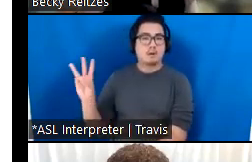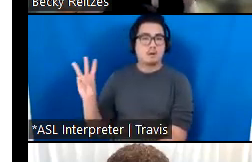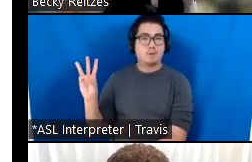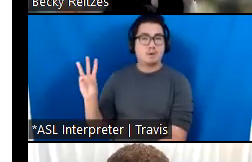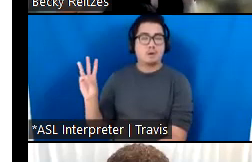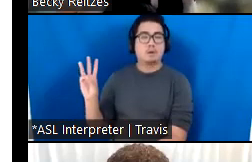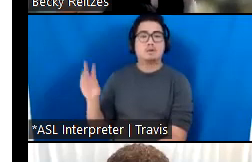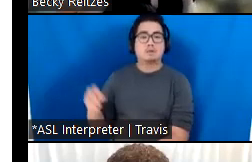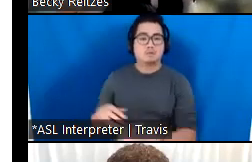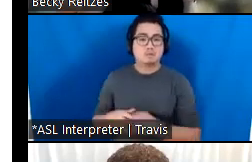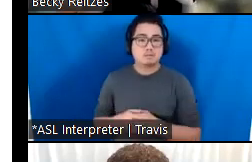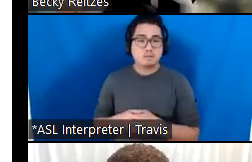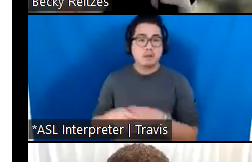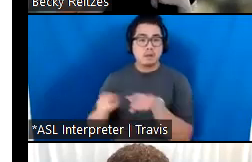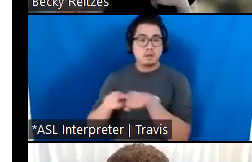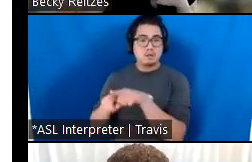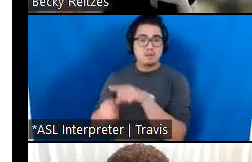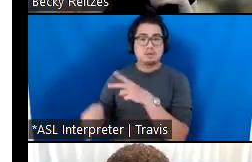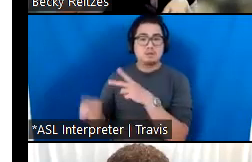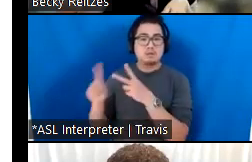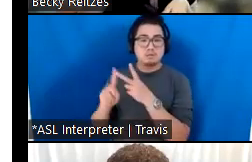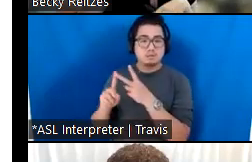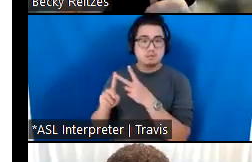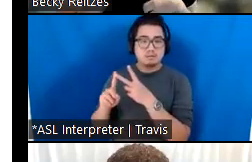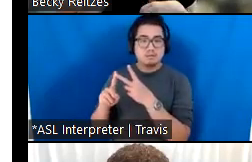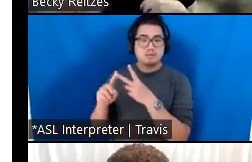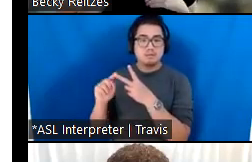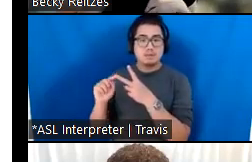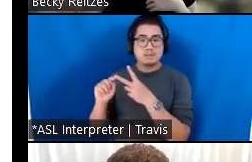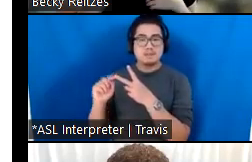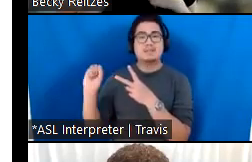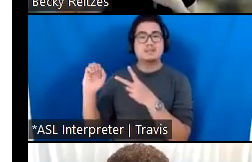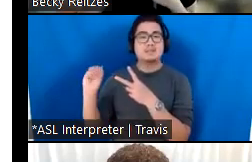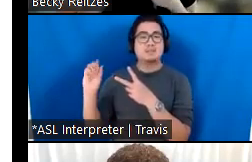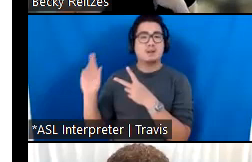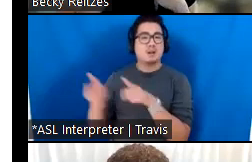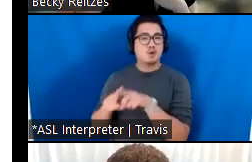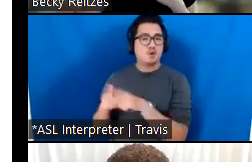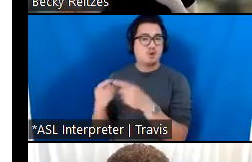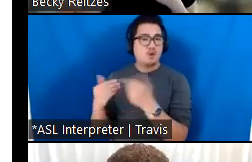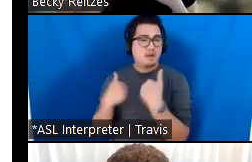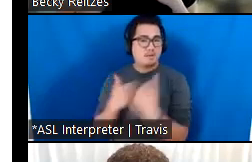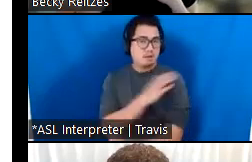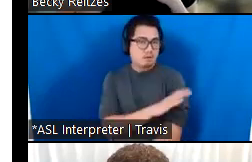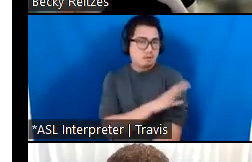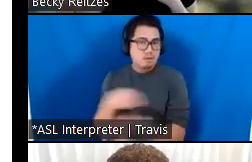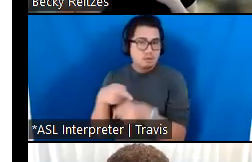CMAR Community Health Center has very limited vaccination clinics for monkeypox. Again, just a reminder, this is monkeypox.